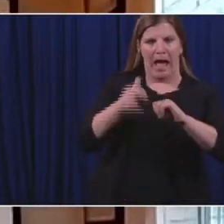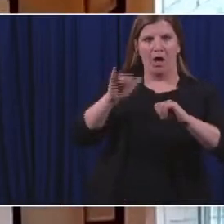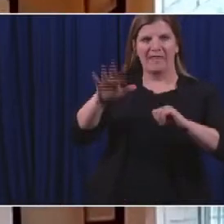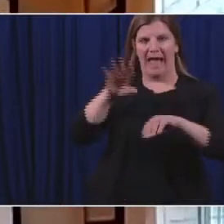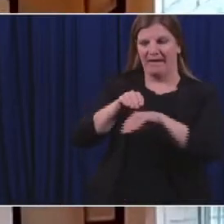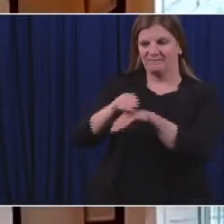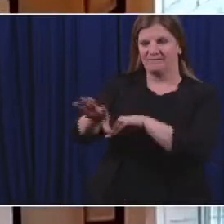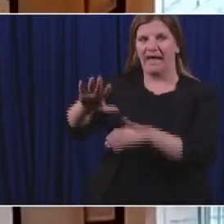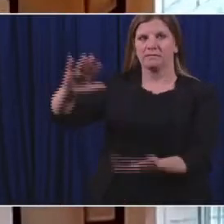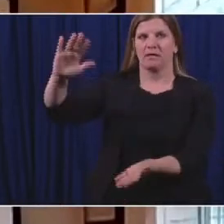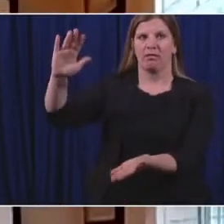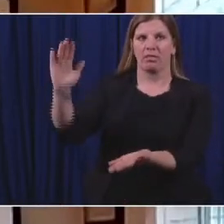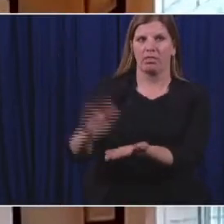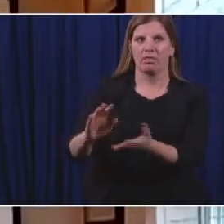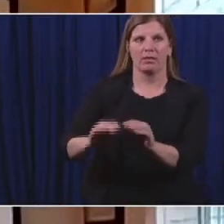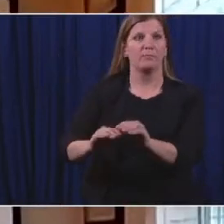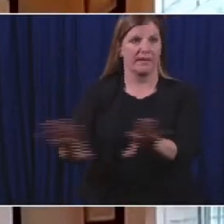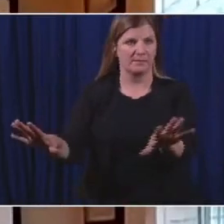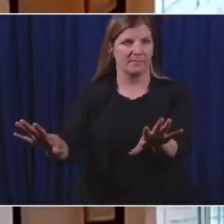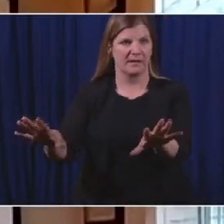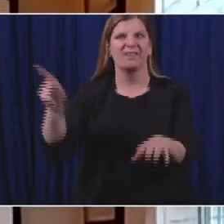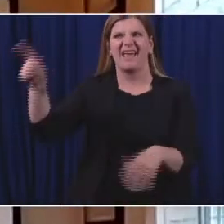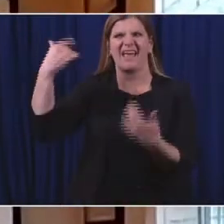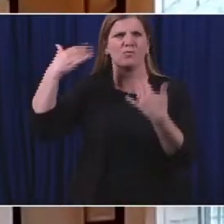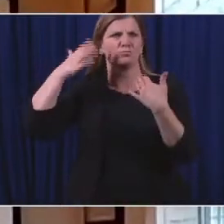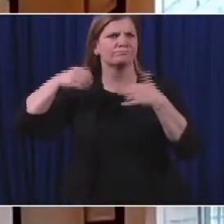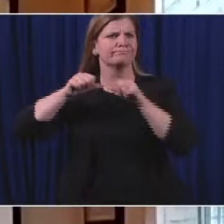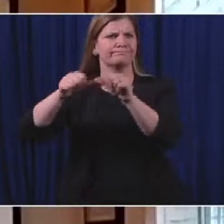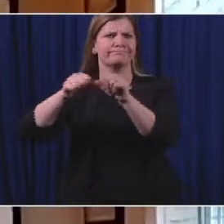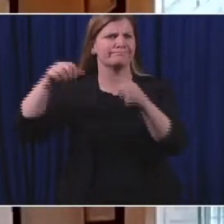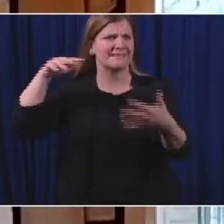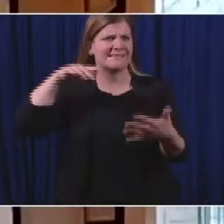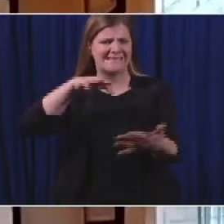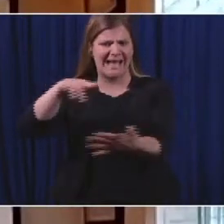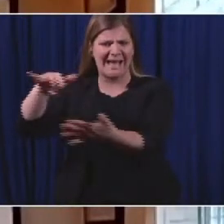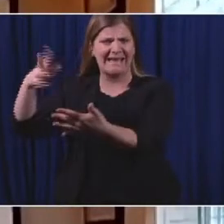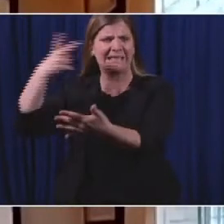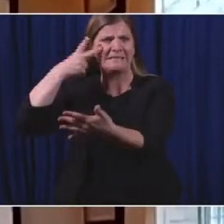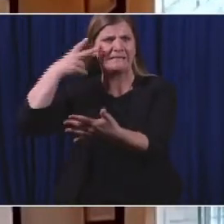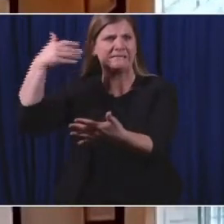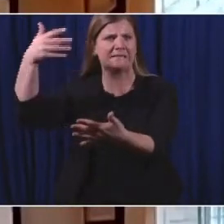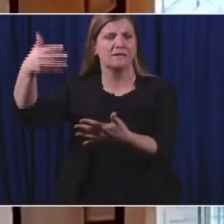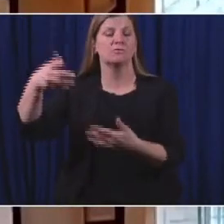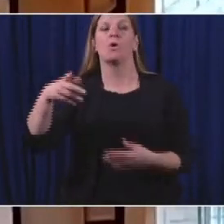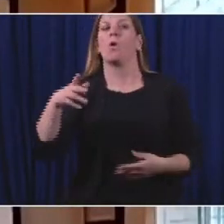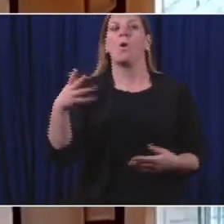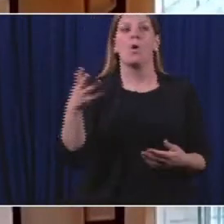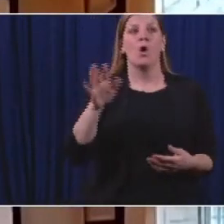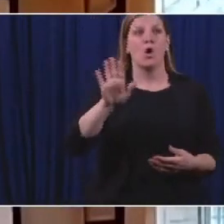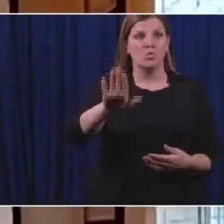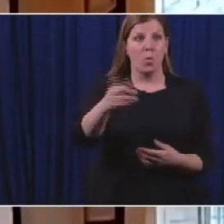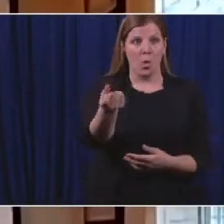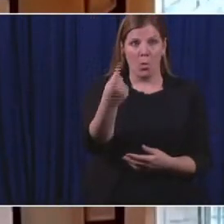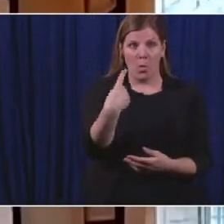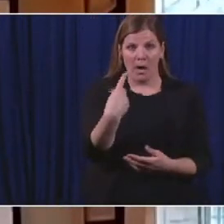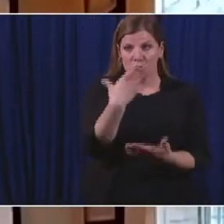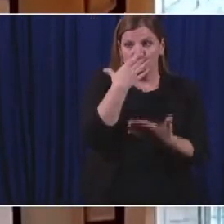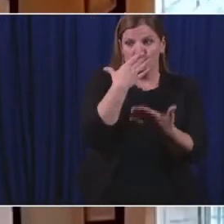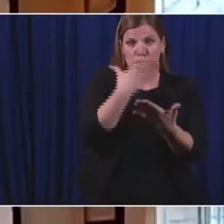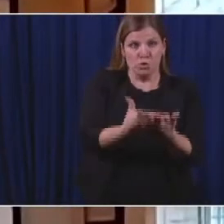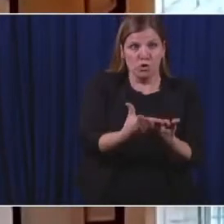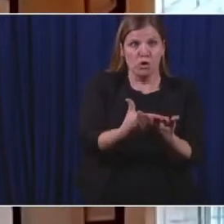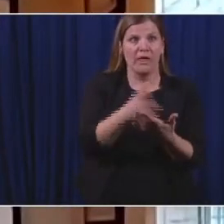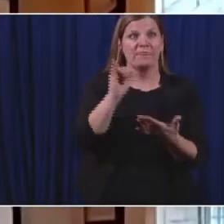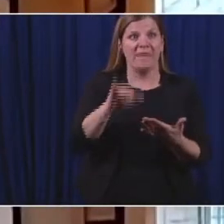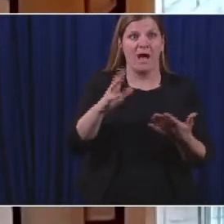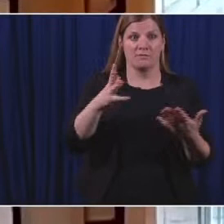pandemic. So the answer that you're seeking, which is a really good thing for us to be seeking, will be